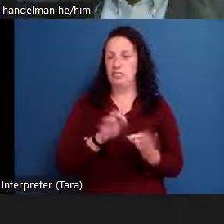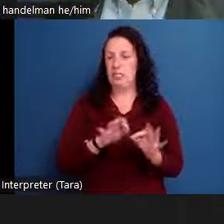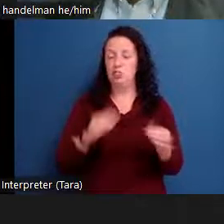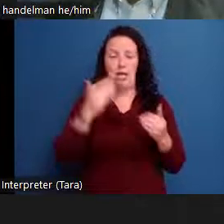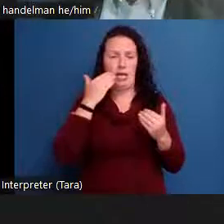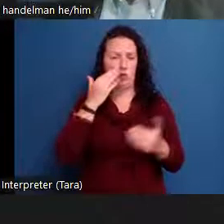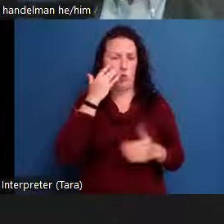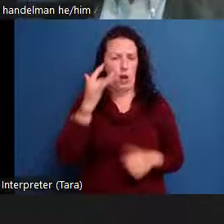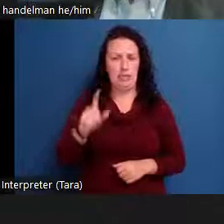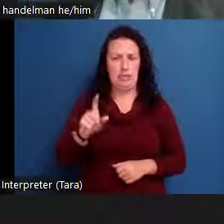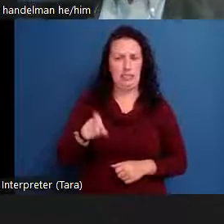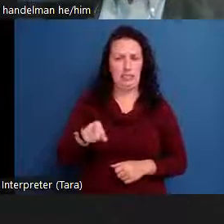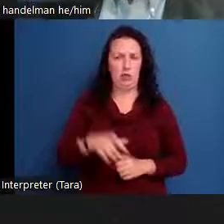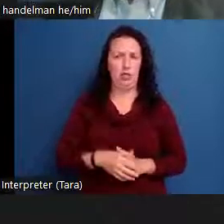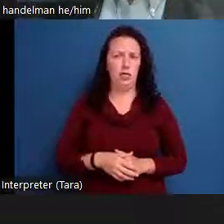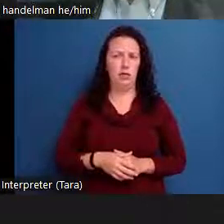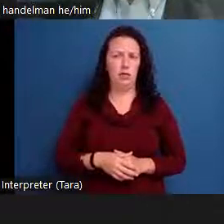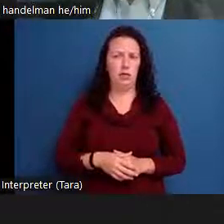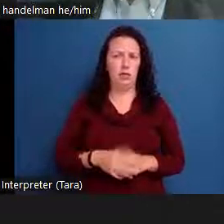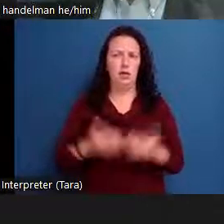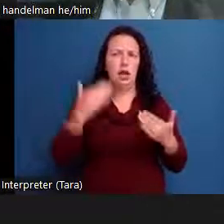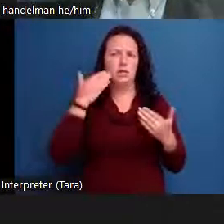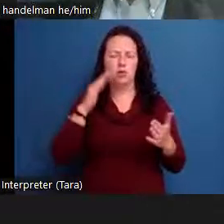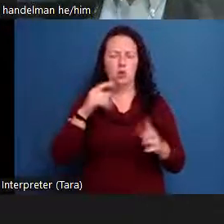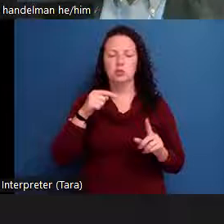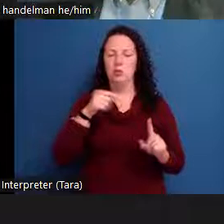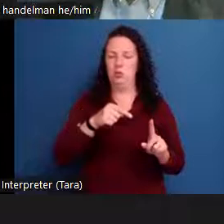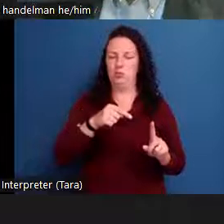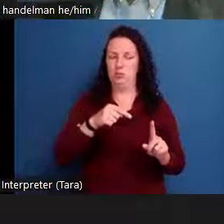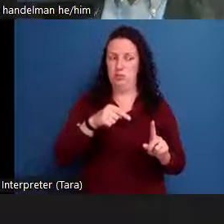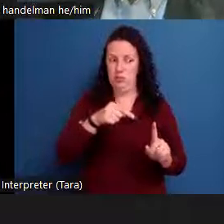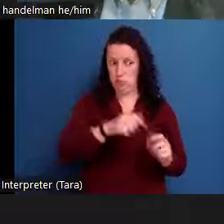necessary. And I don't know what problem it solves, if any.